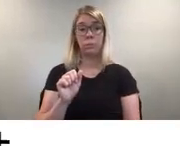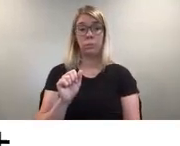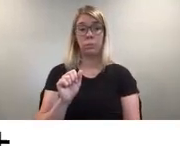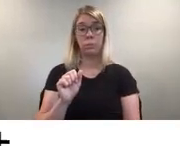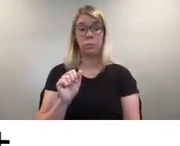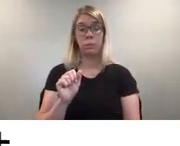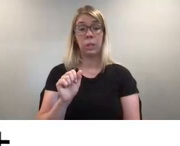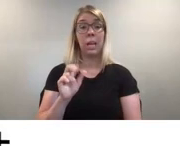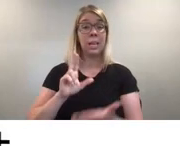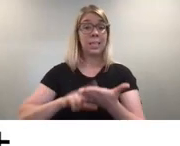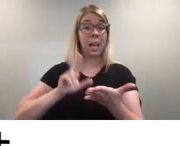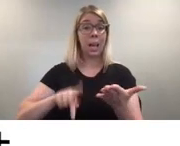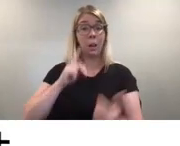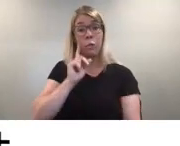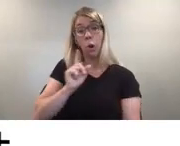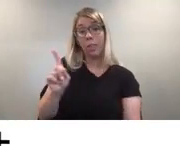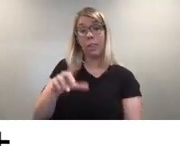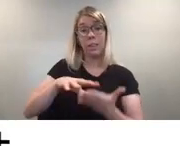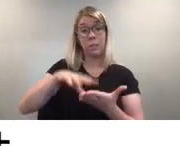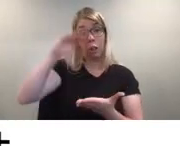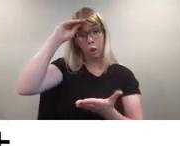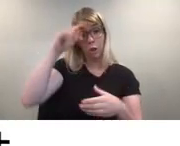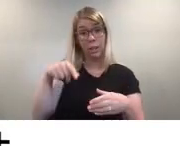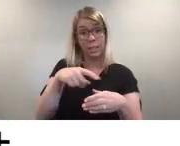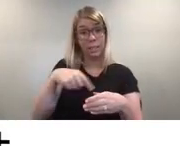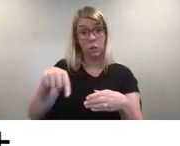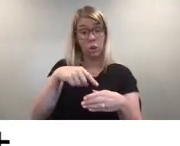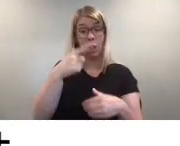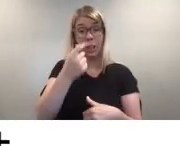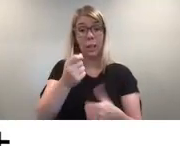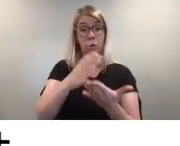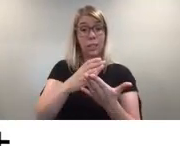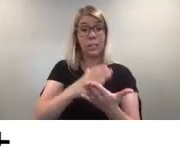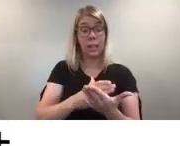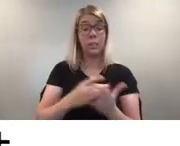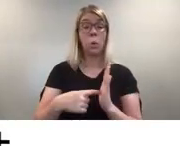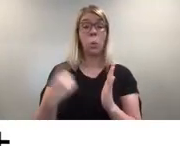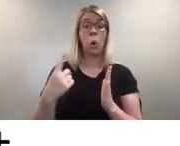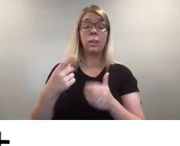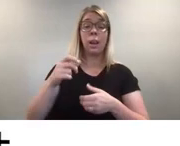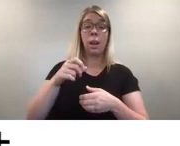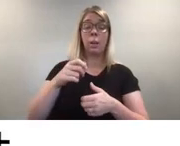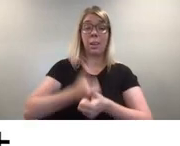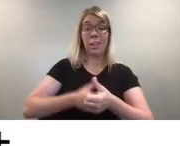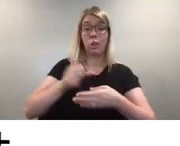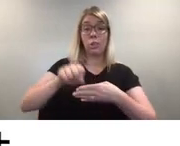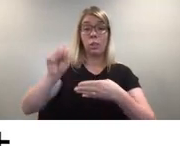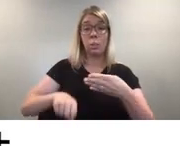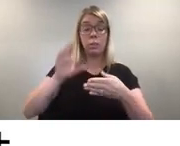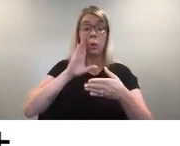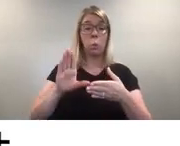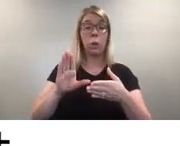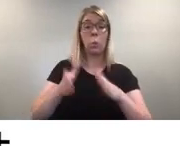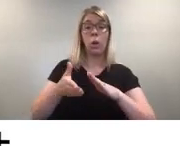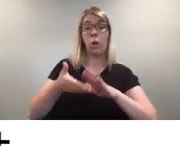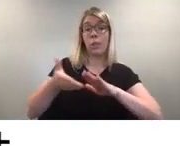You could also sign up for this Learning Circle interest list. So once a semester, we will be facilitating a learning